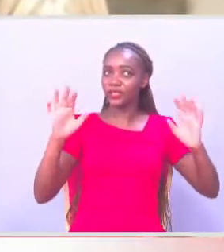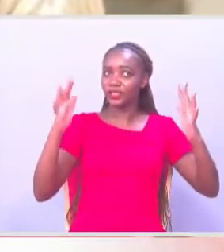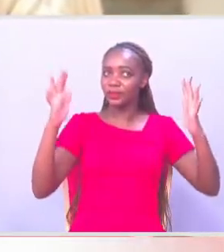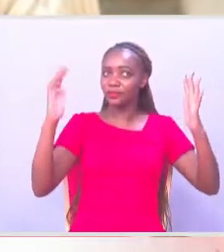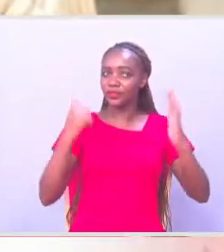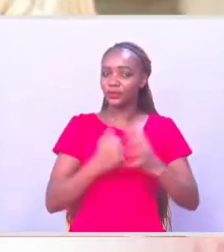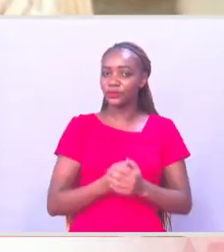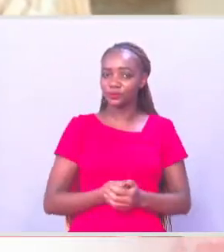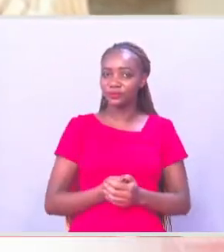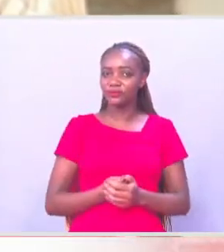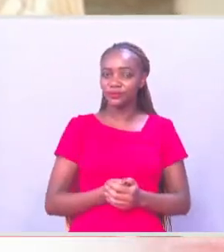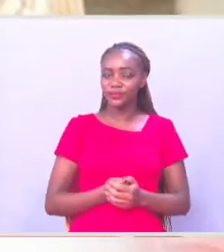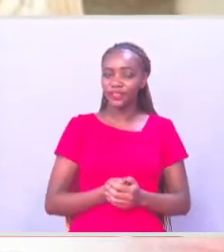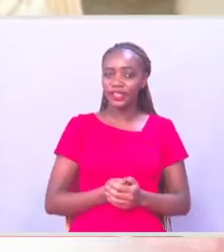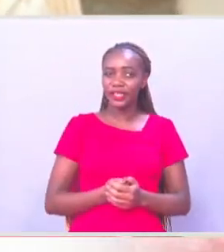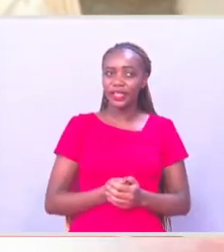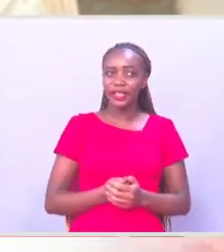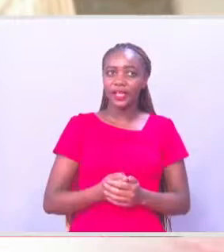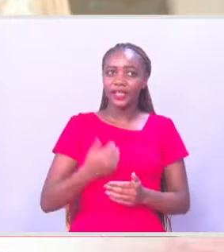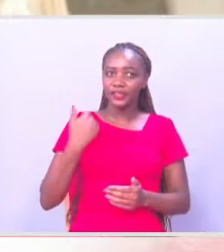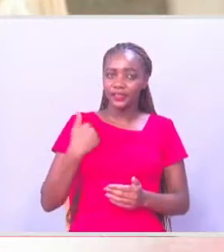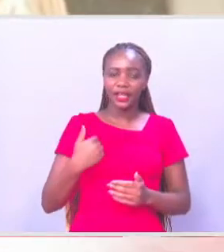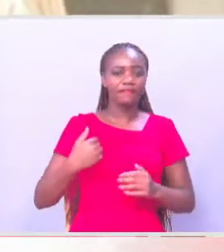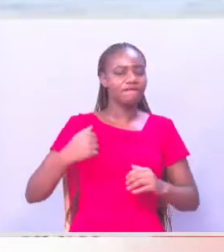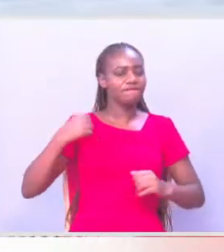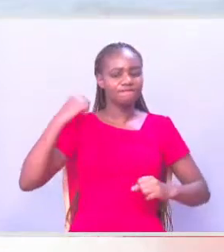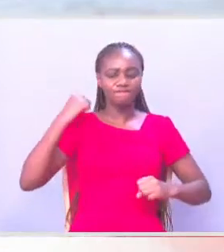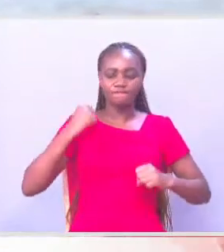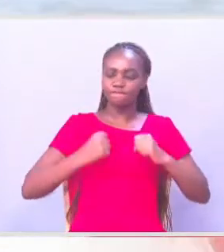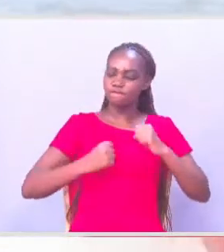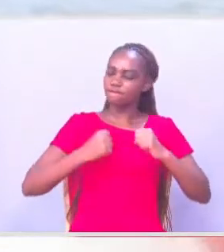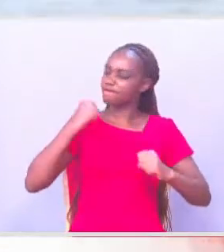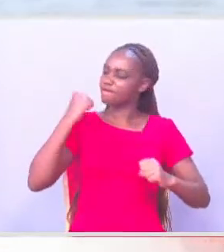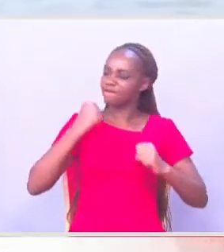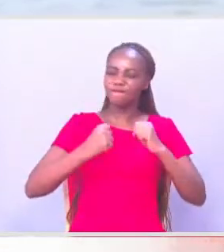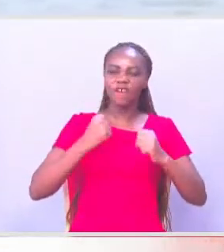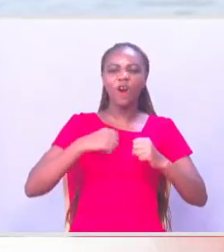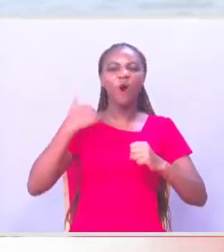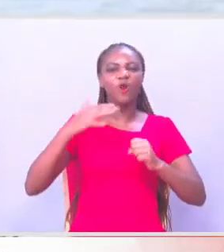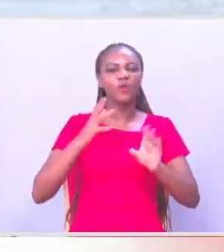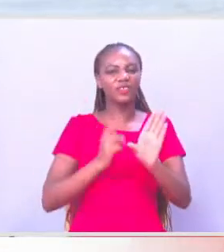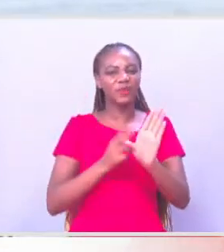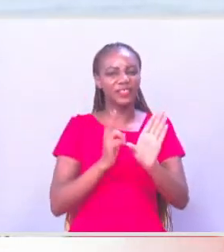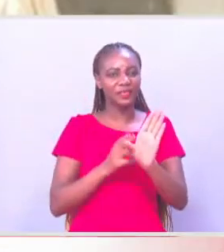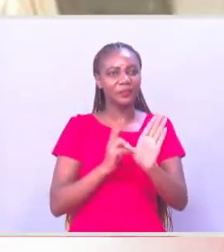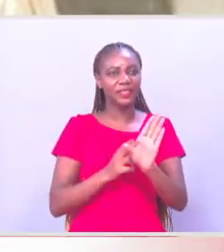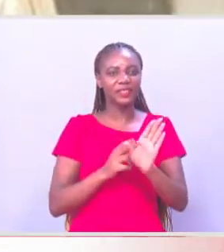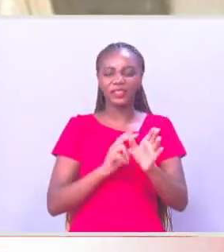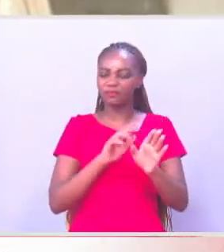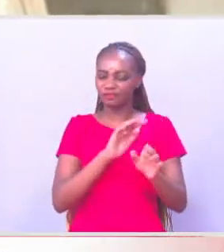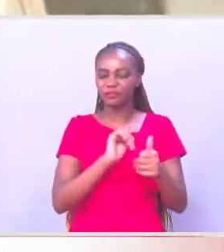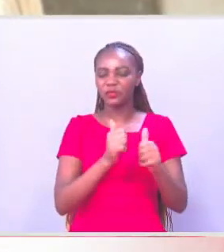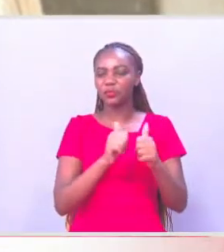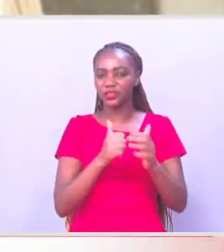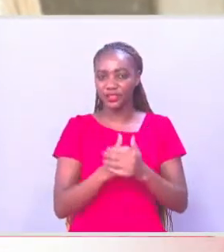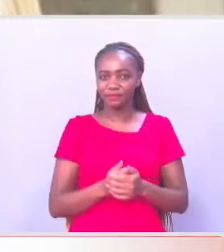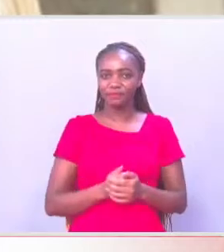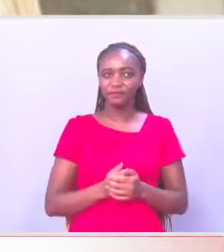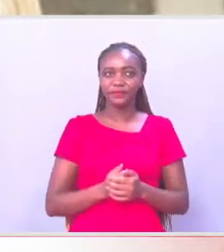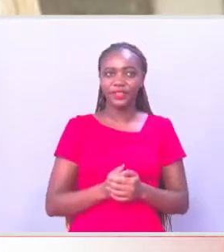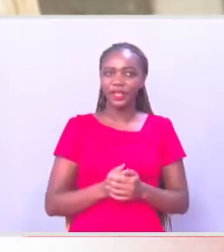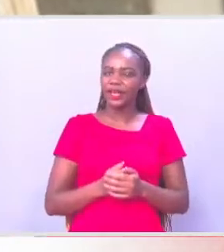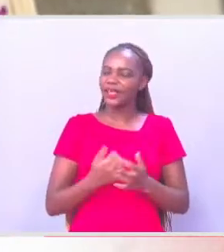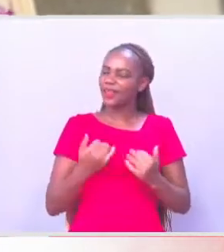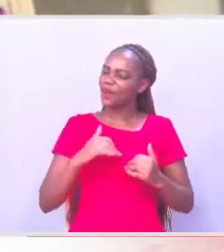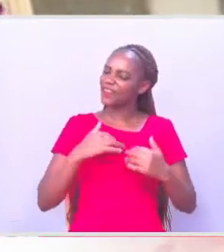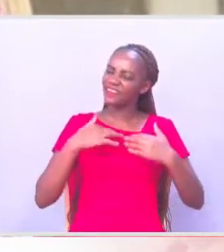nimejaribu kukimbilia Kenya, nimeleta holi kama 5 hivi, nimekimbia mpaka nikachoka.